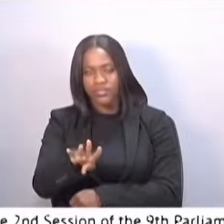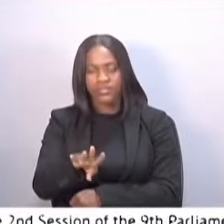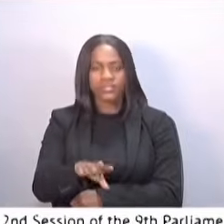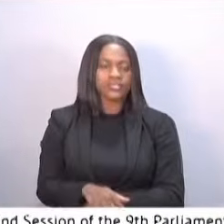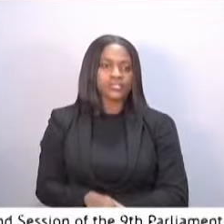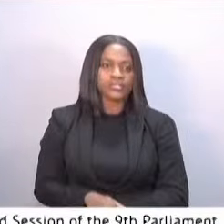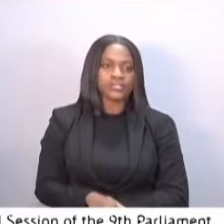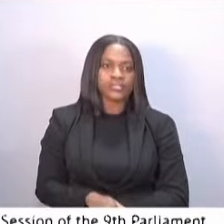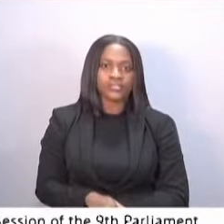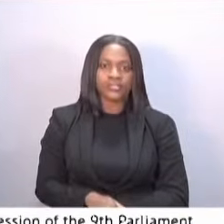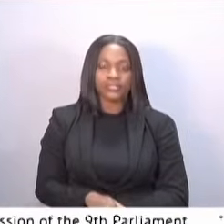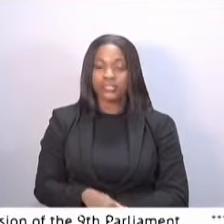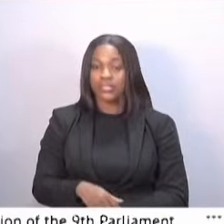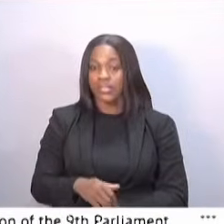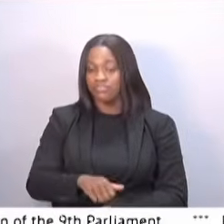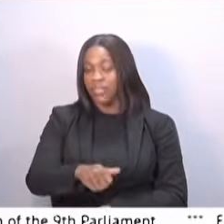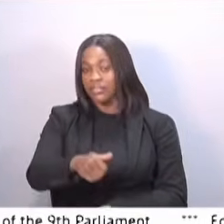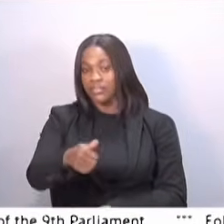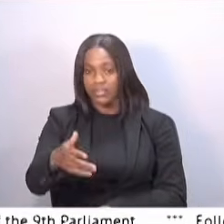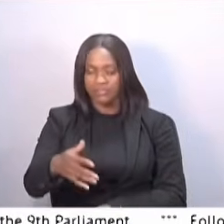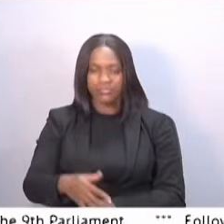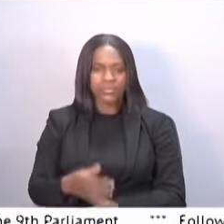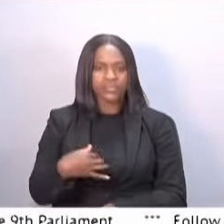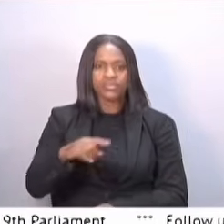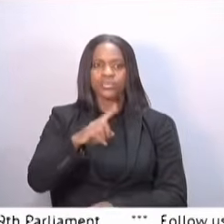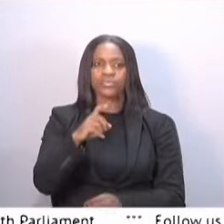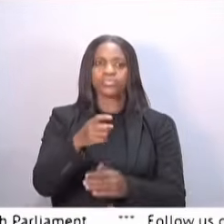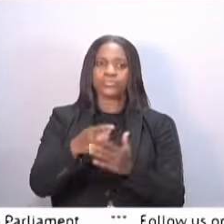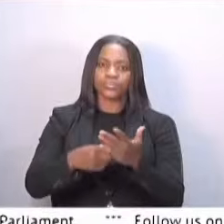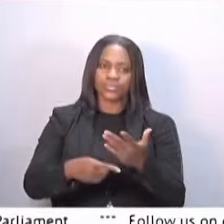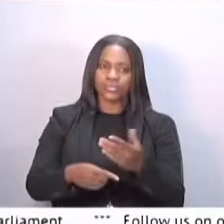2024, and so on and so forth. My question is,